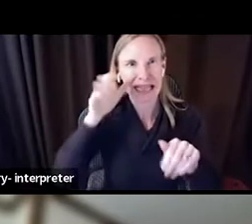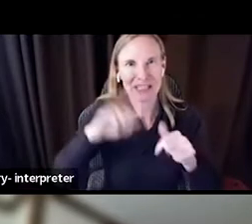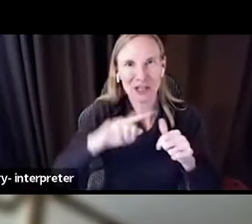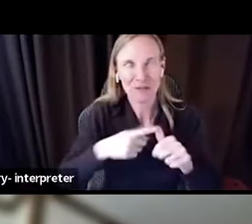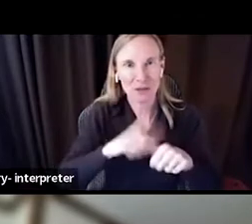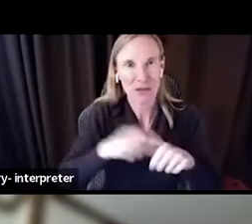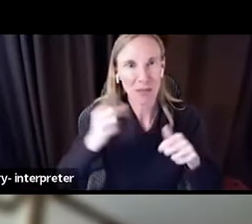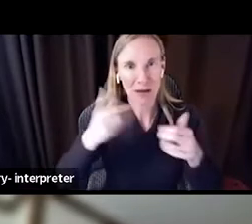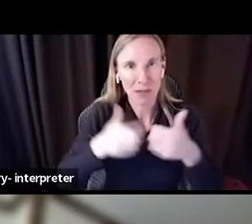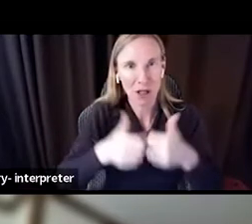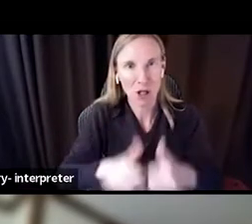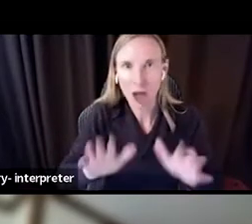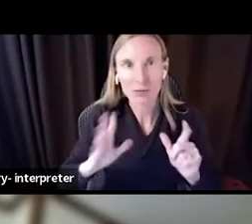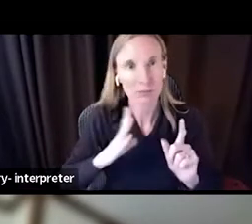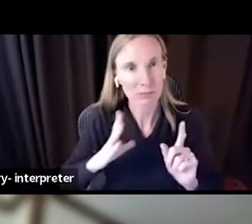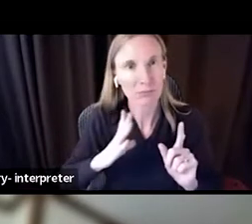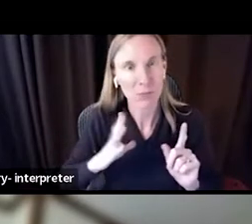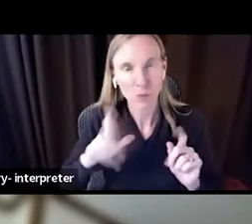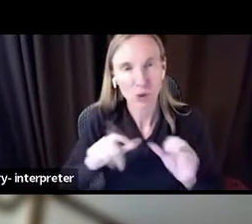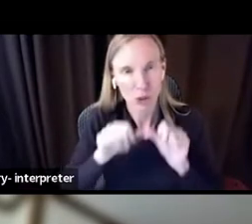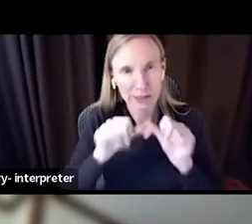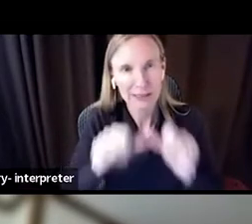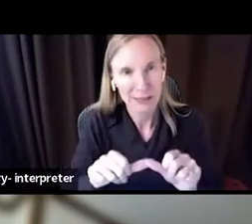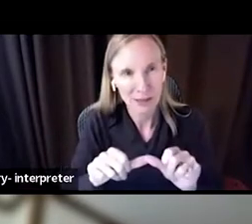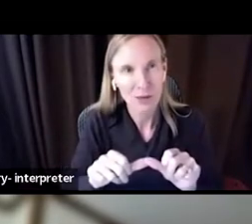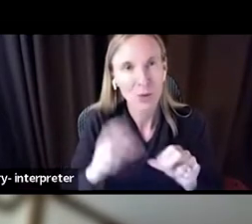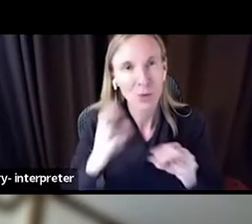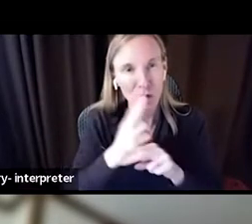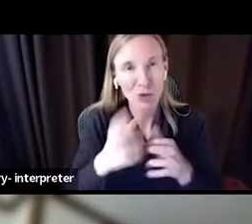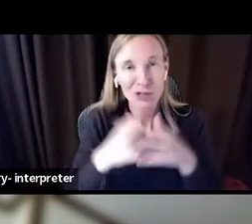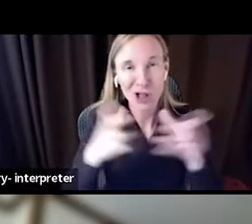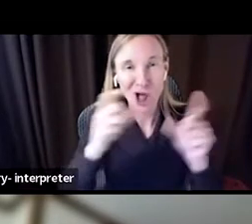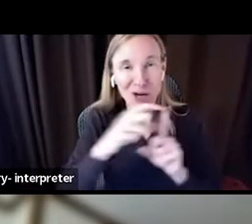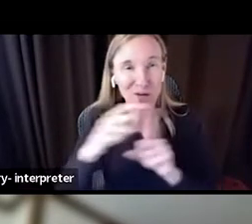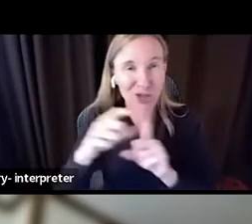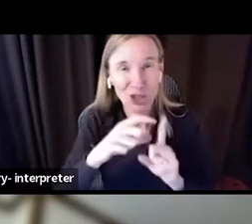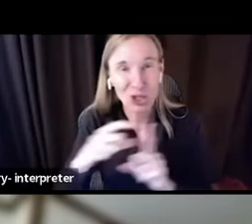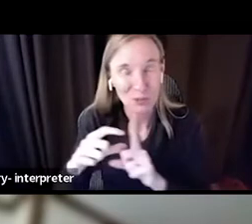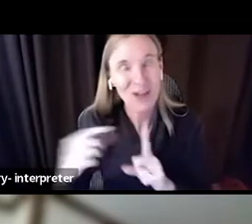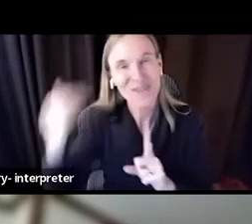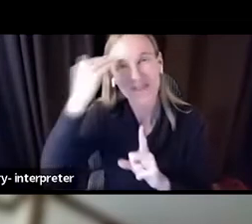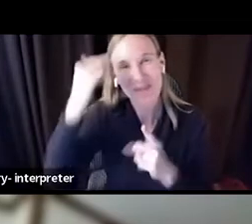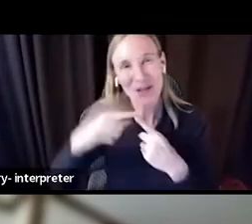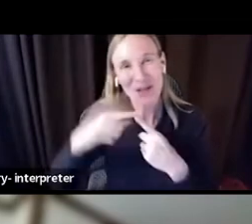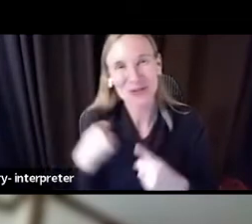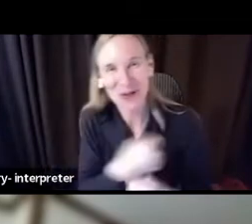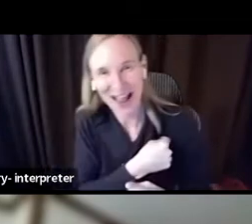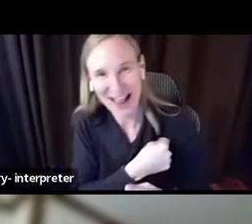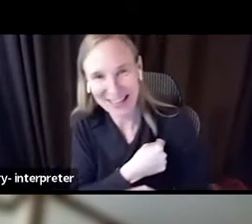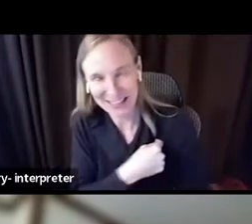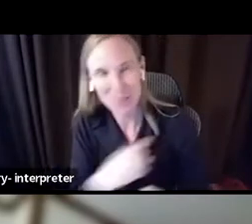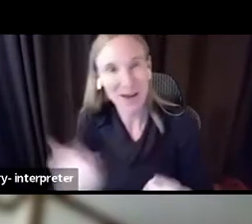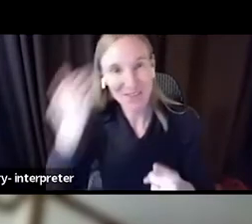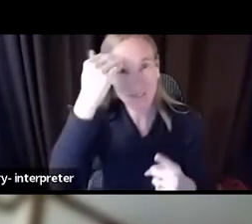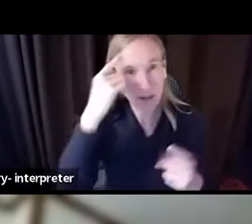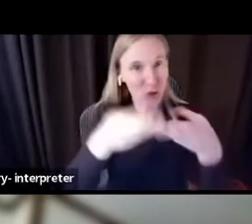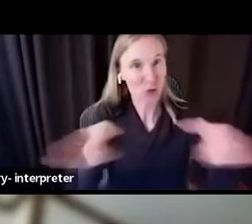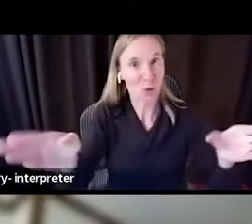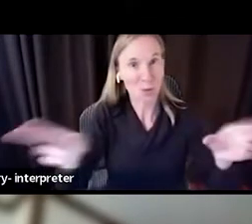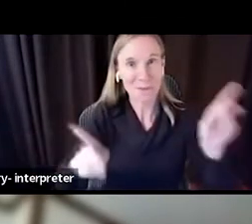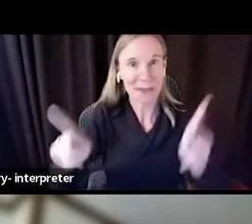continue because we use a lot of terms that are familiar to us, but not familiar to everyone.